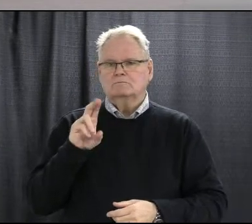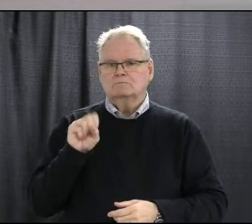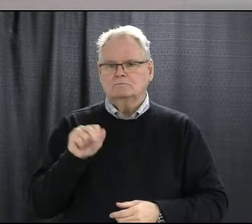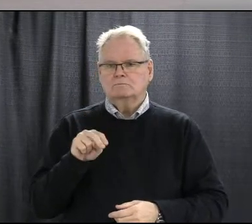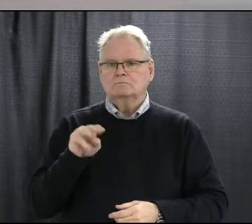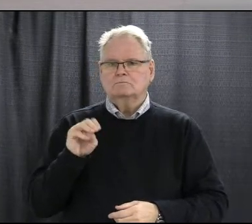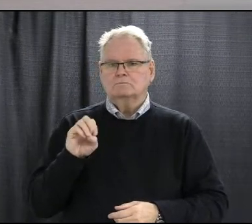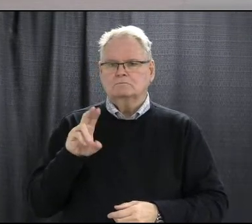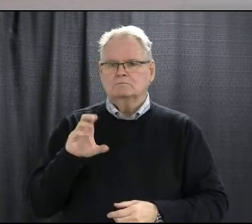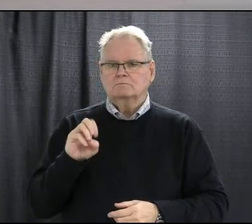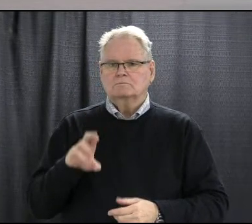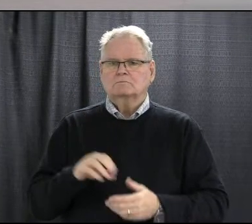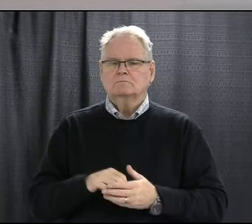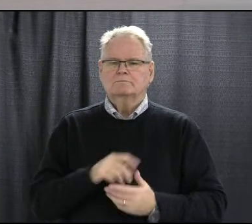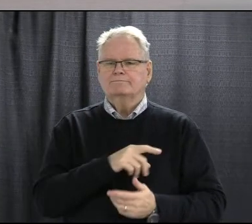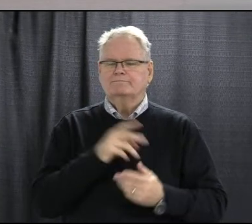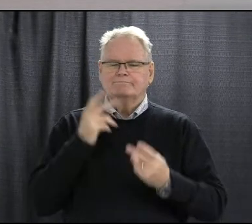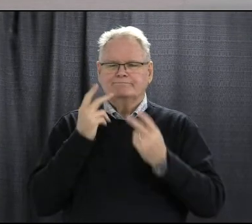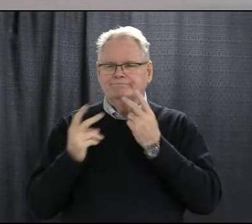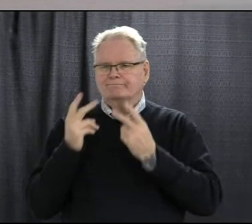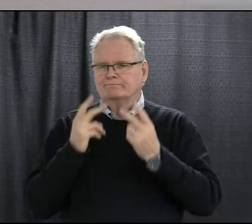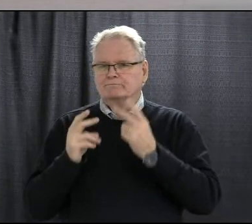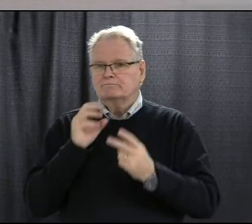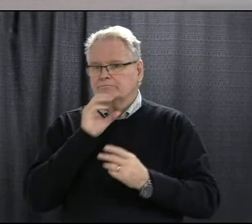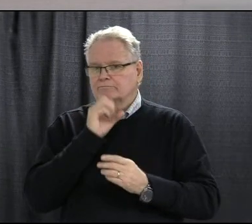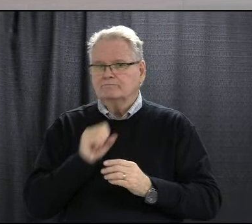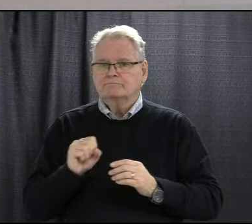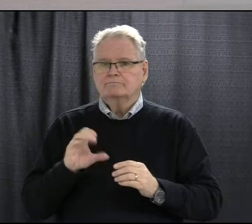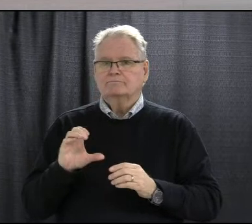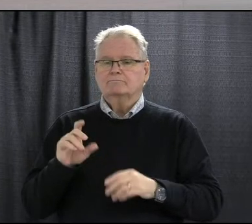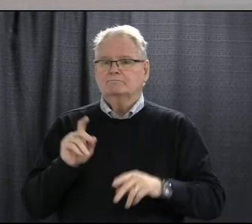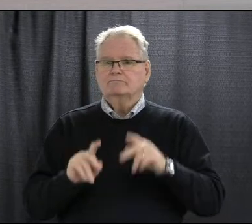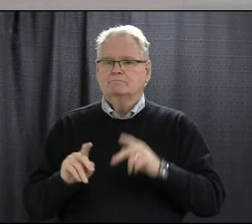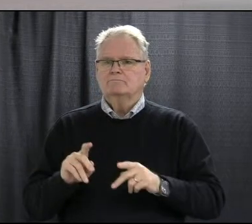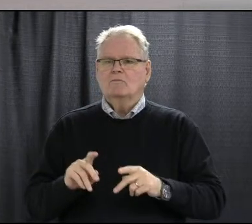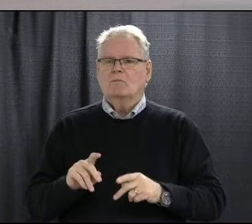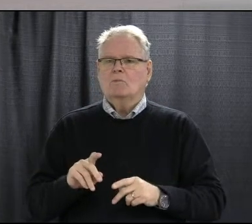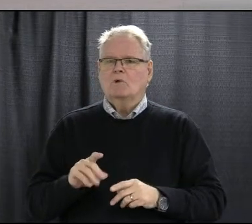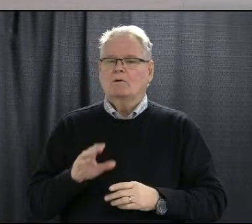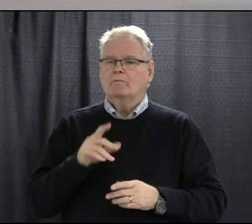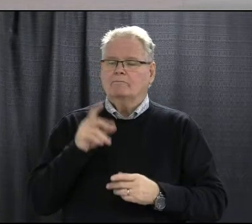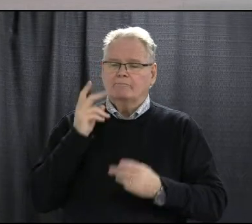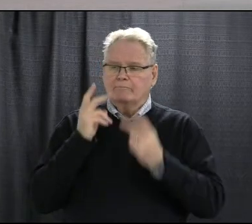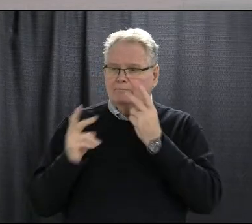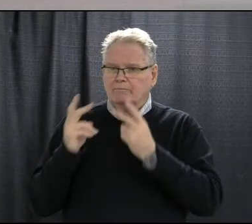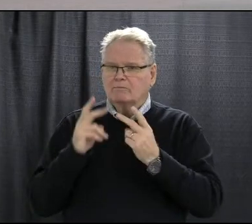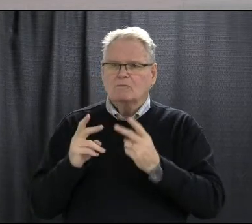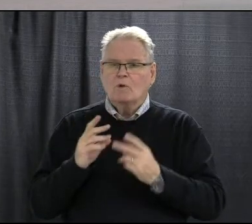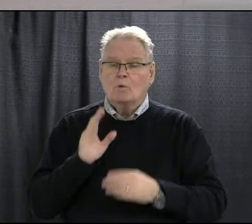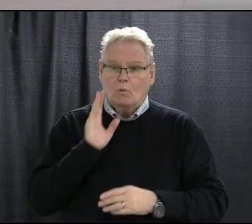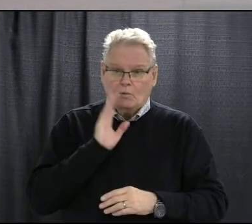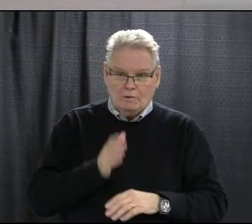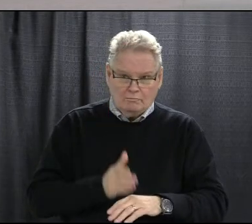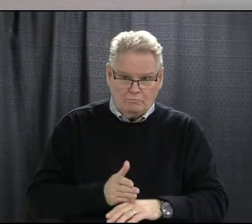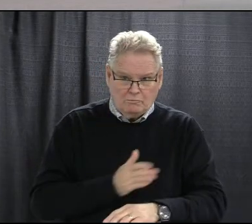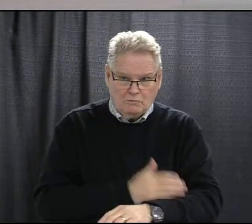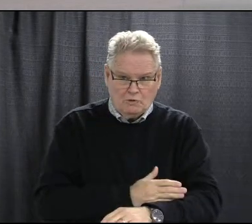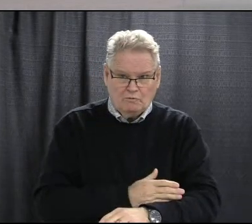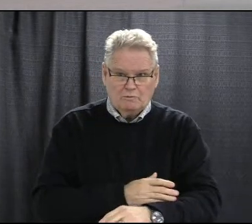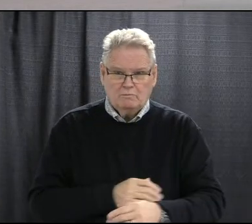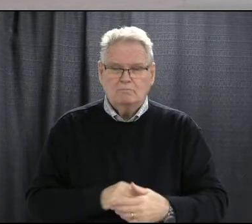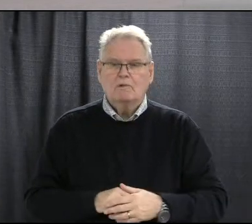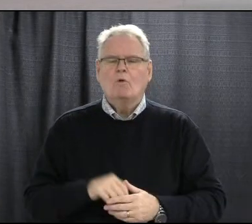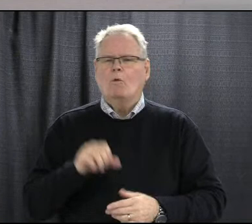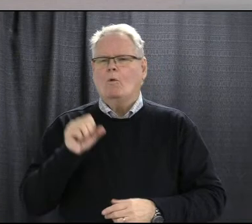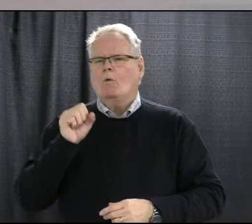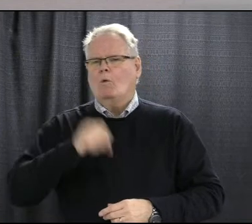do you see this plan making for them? All the difference. It's really about the fact that we are